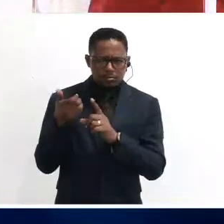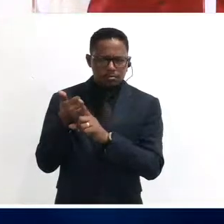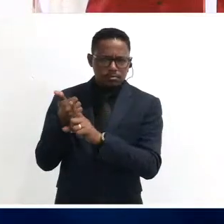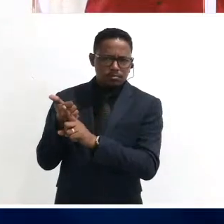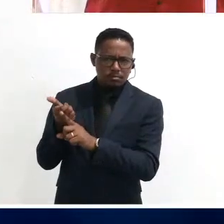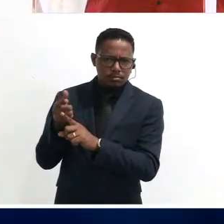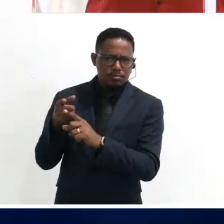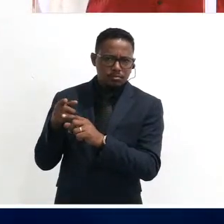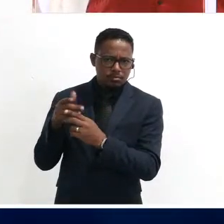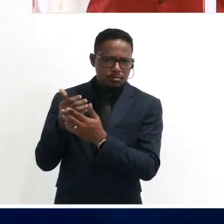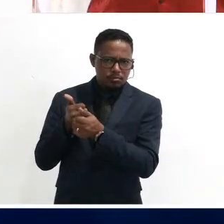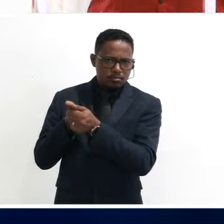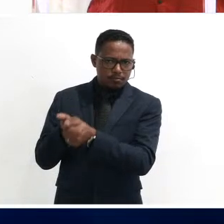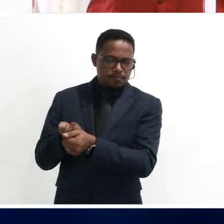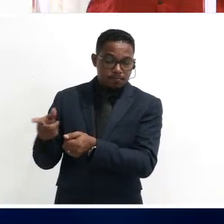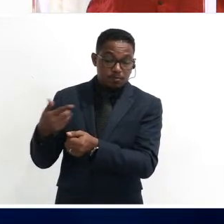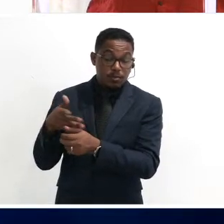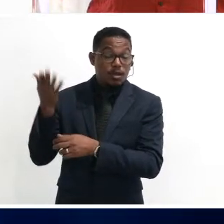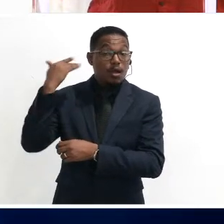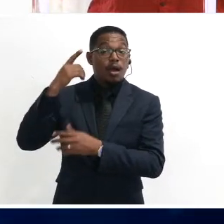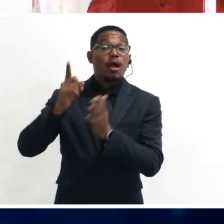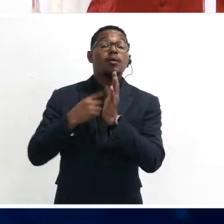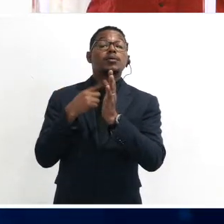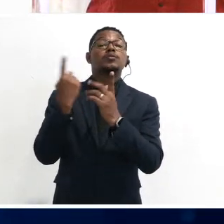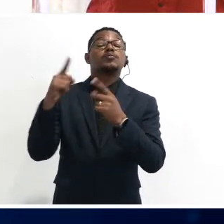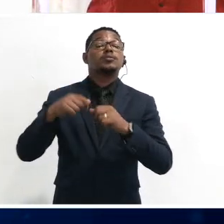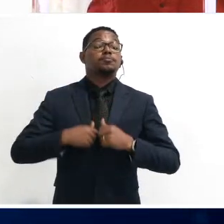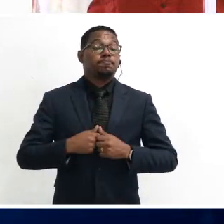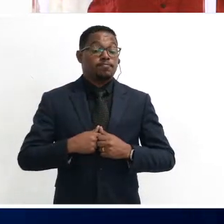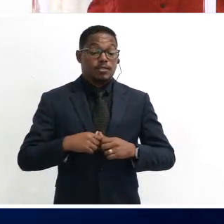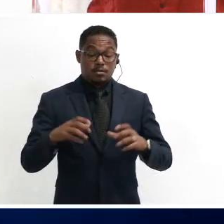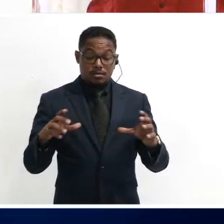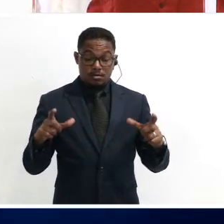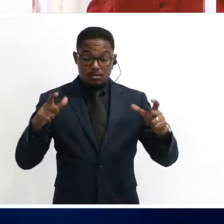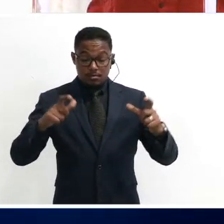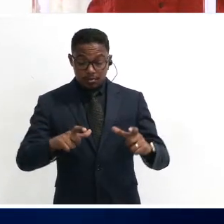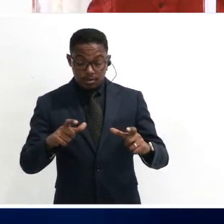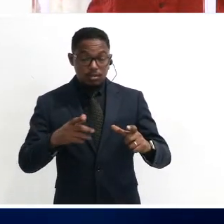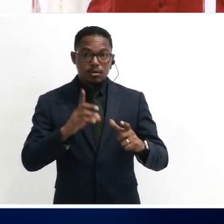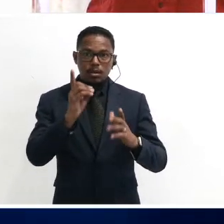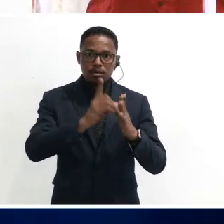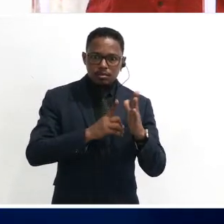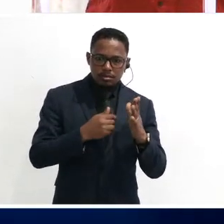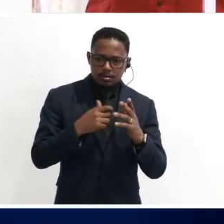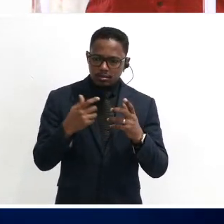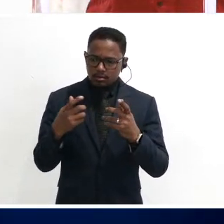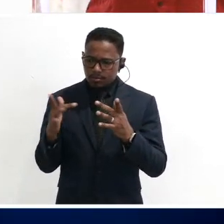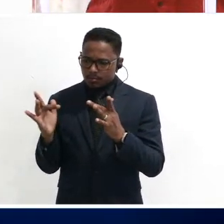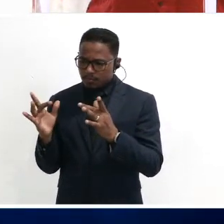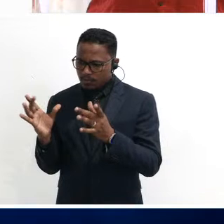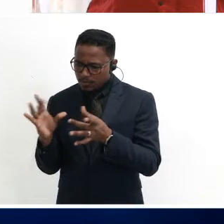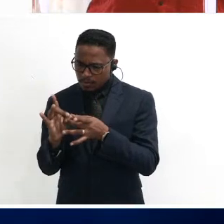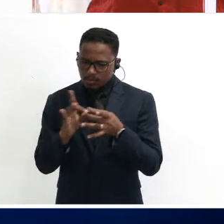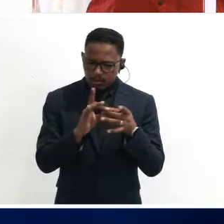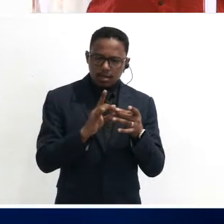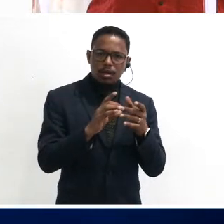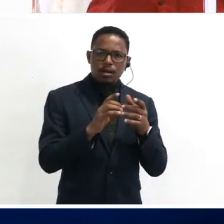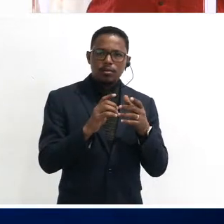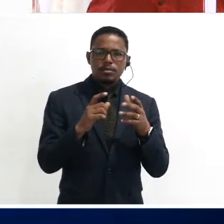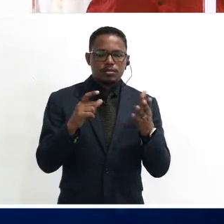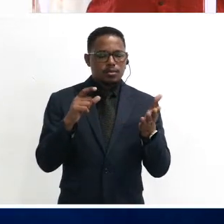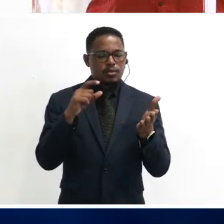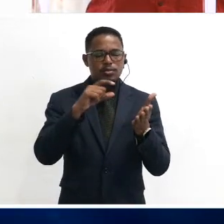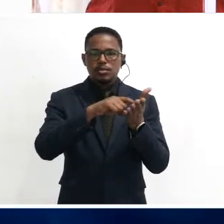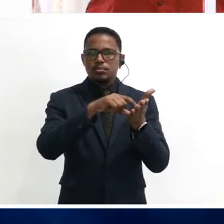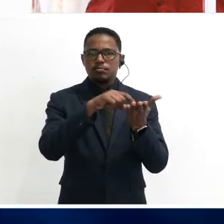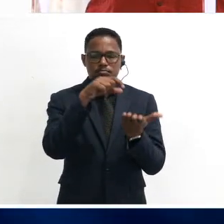was originally designed for a wire bond interconnect will be converted to a flip chip interconnect purely for performance reasons, that